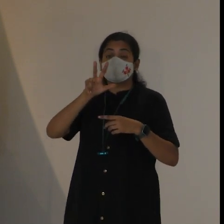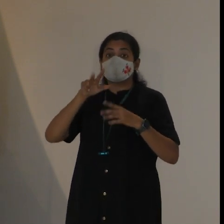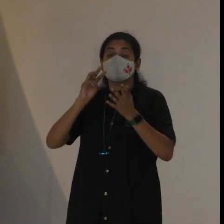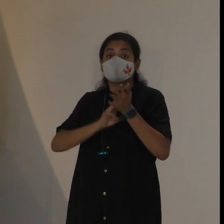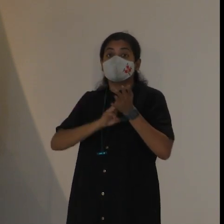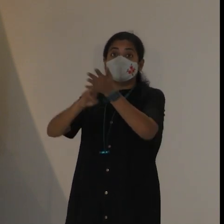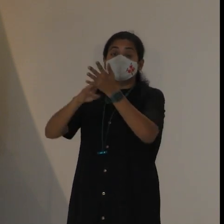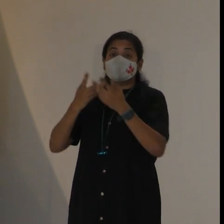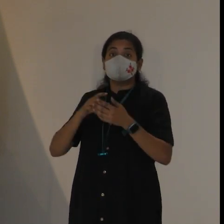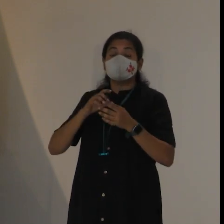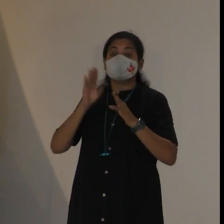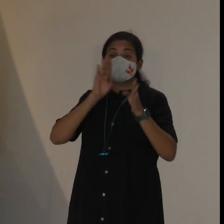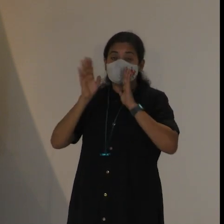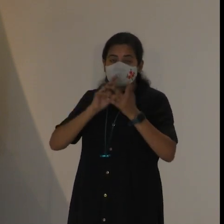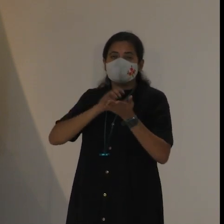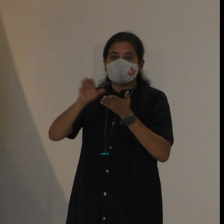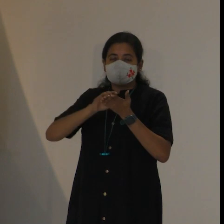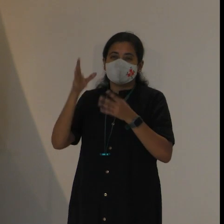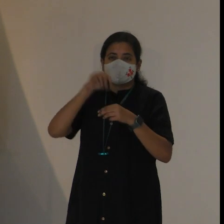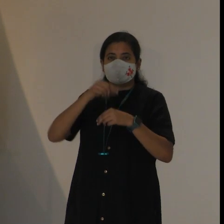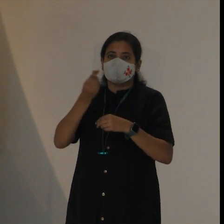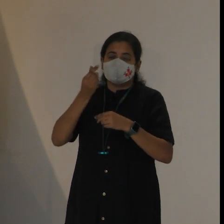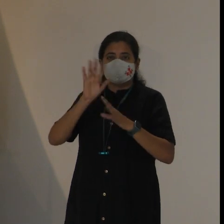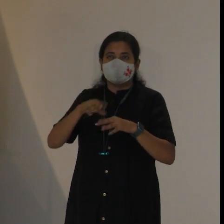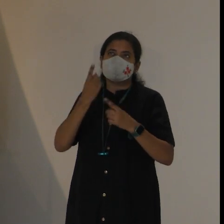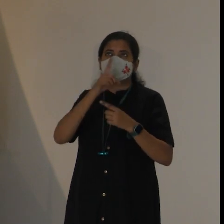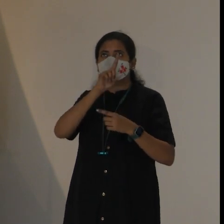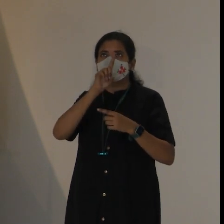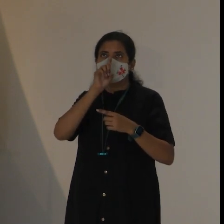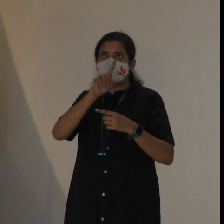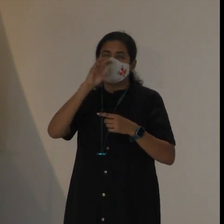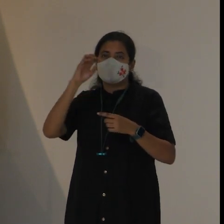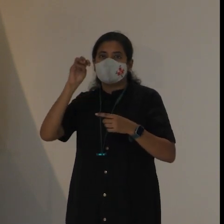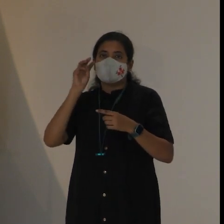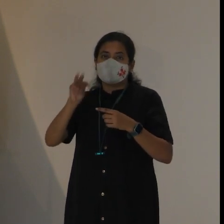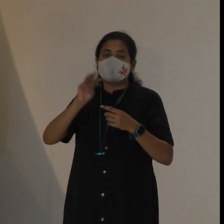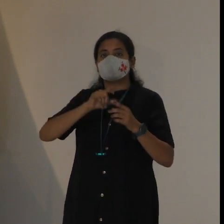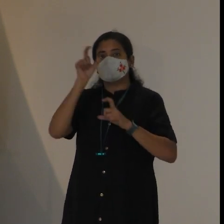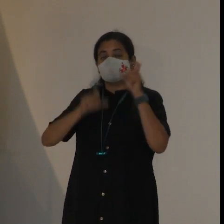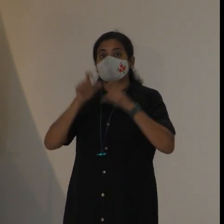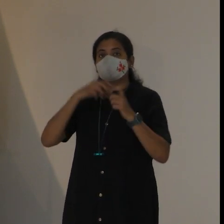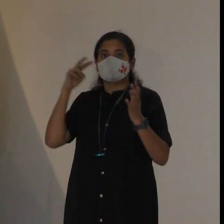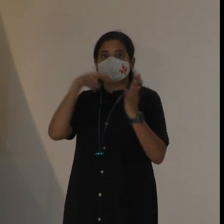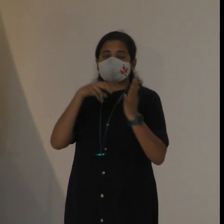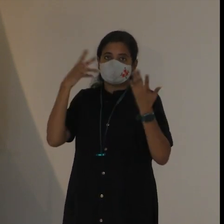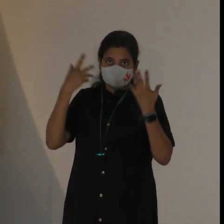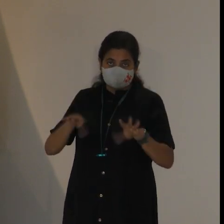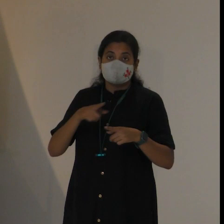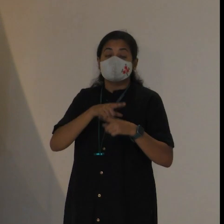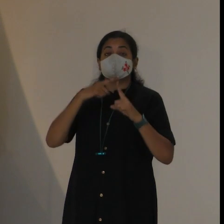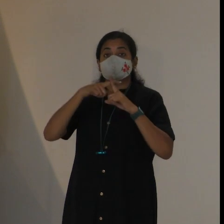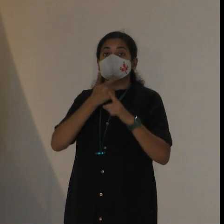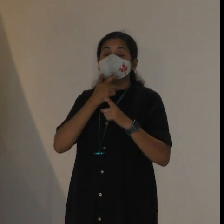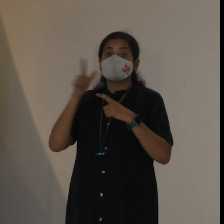impressions. More than 100,000 people in Britain used the tour. That was the square feet of the British Museum